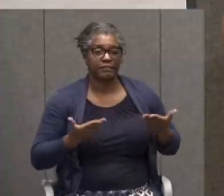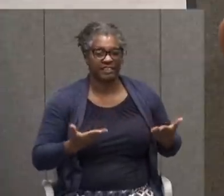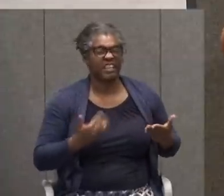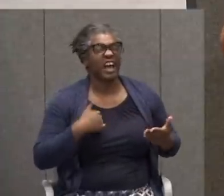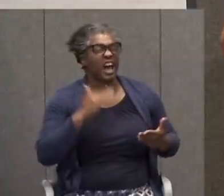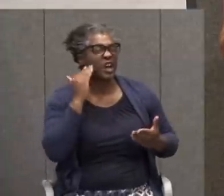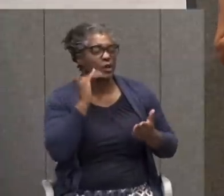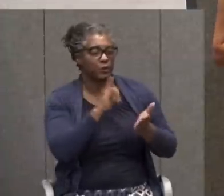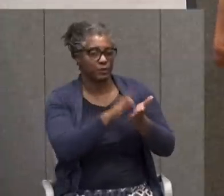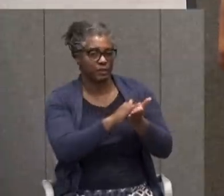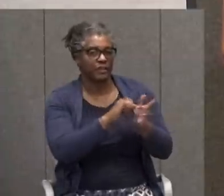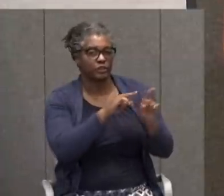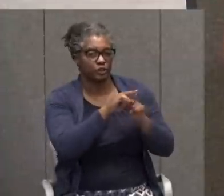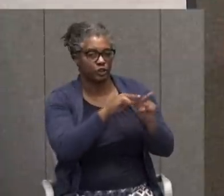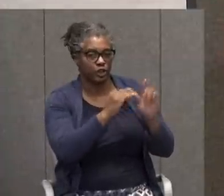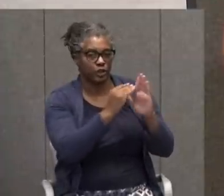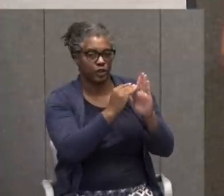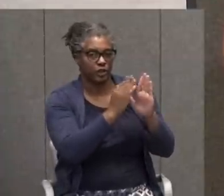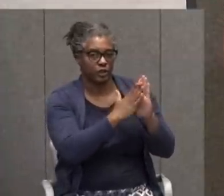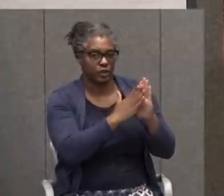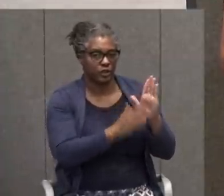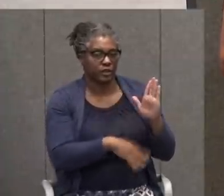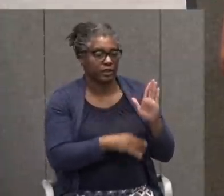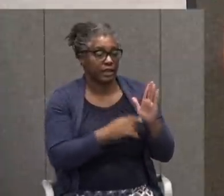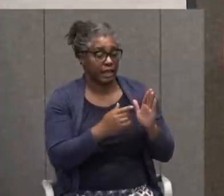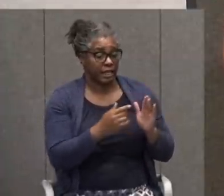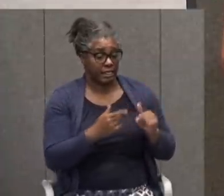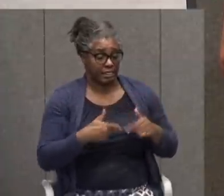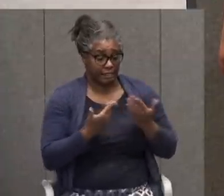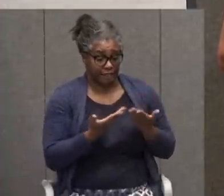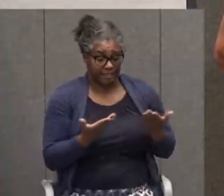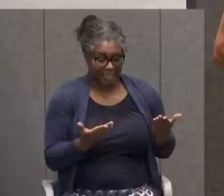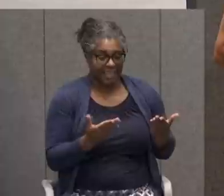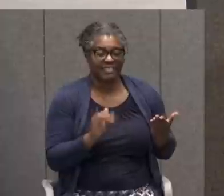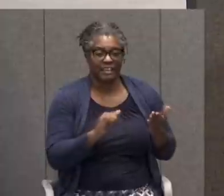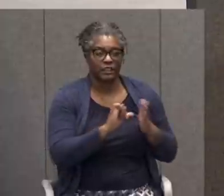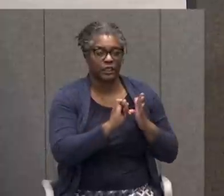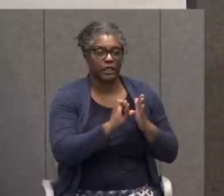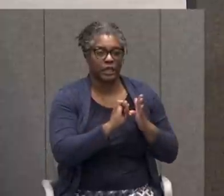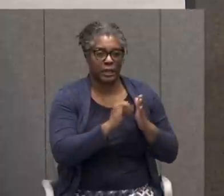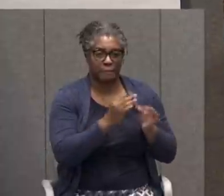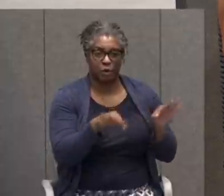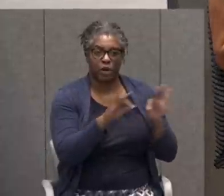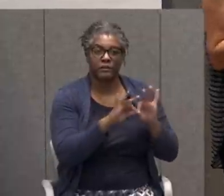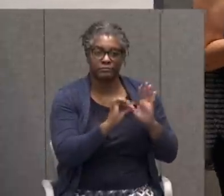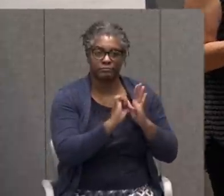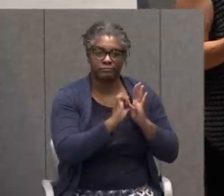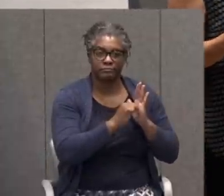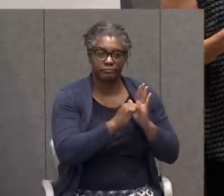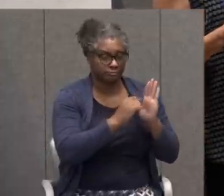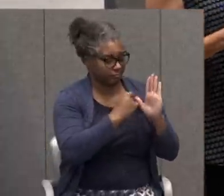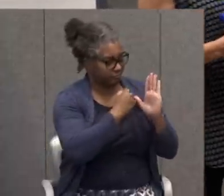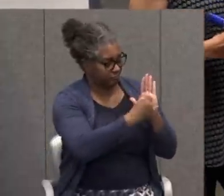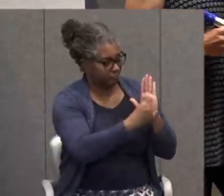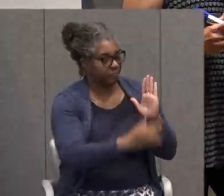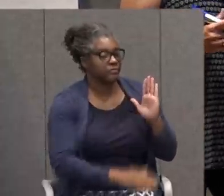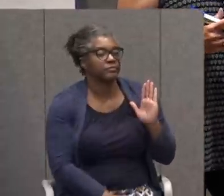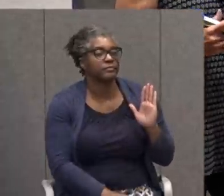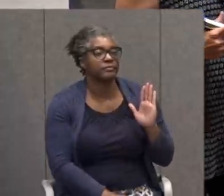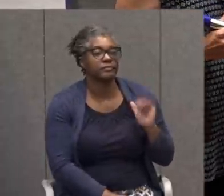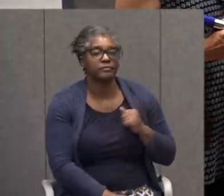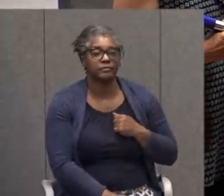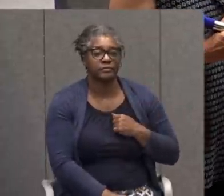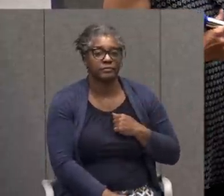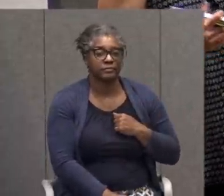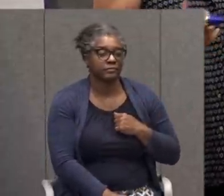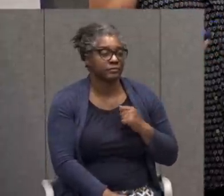because that is the important part of the sentence. A fossil can be the whole part of an animal's body or